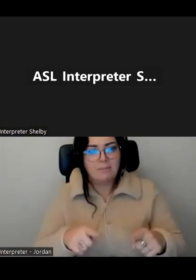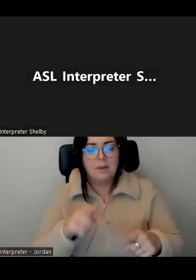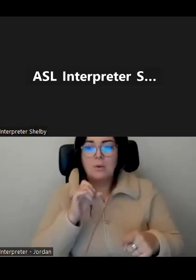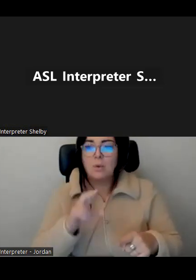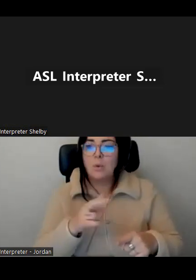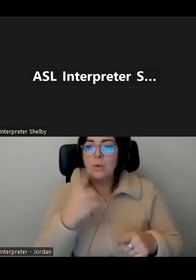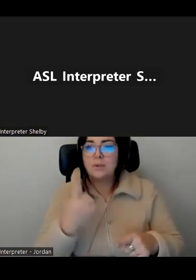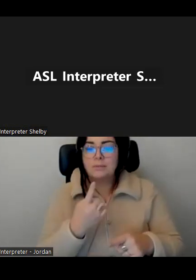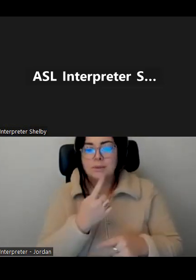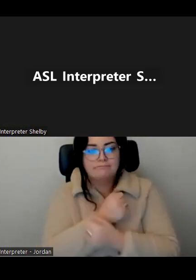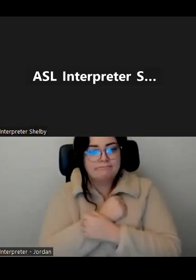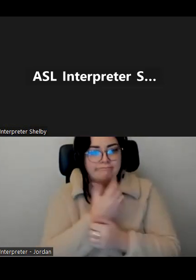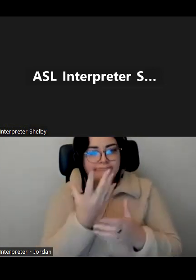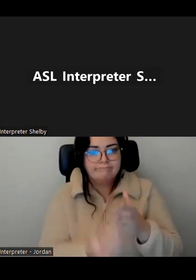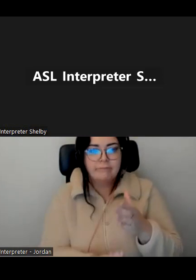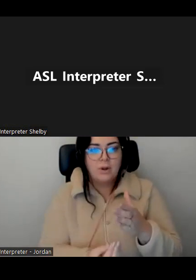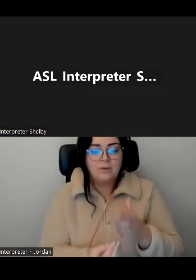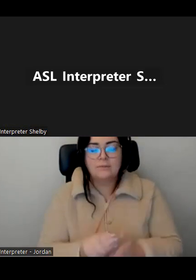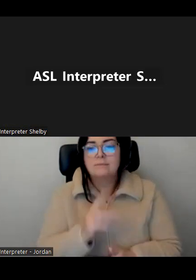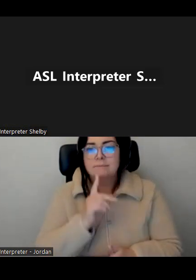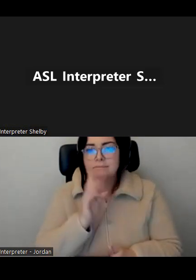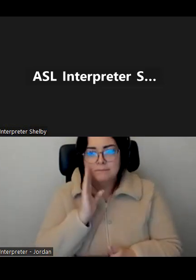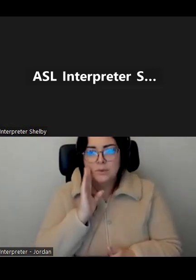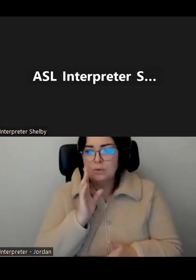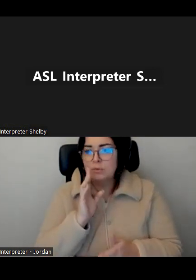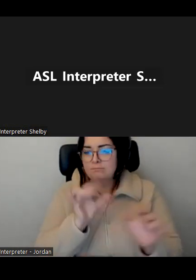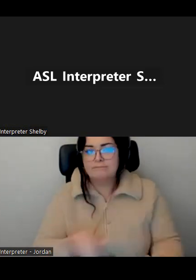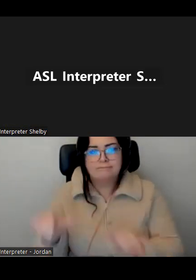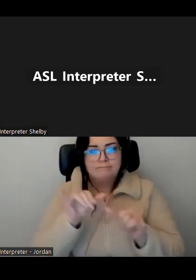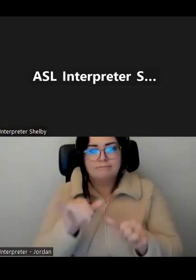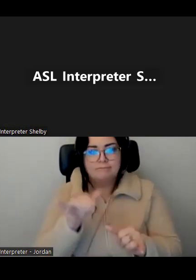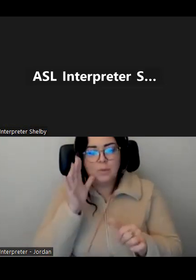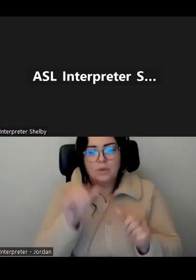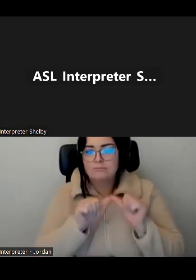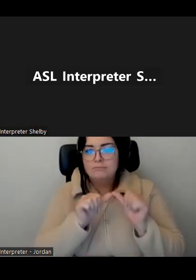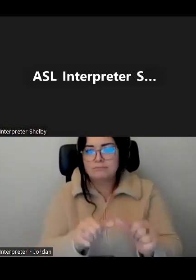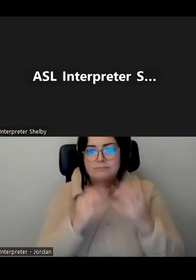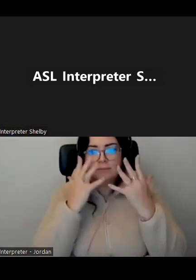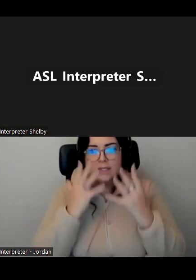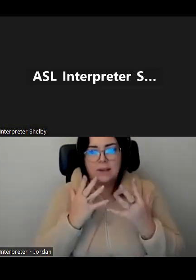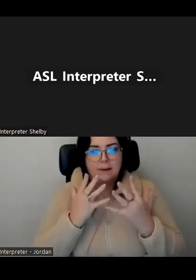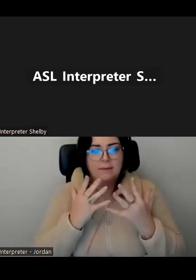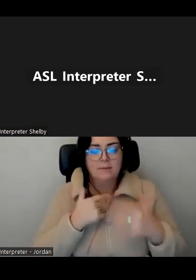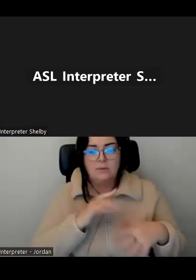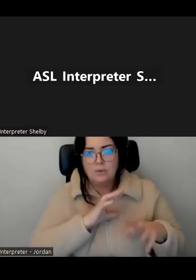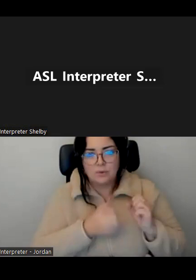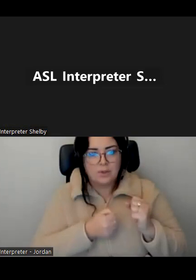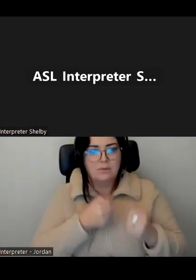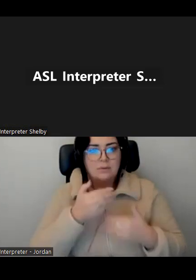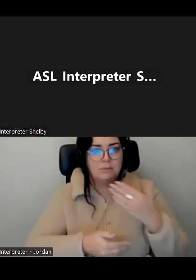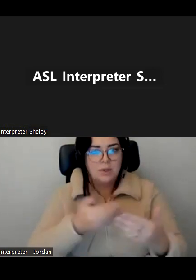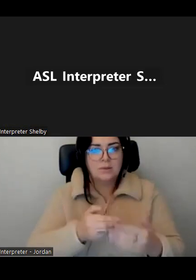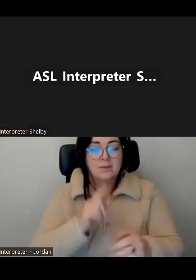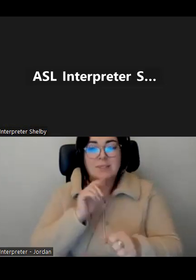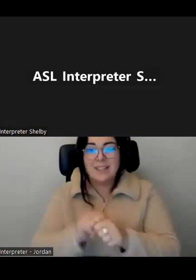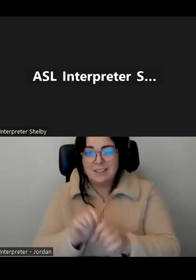one, of course, you're going to feel sad for a period of time. You're going to go through the grieving process. Major depression, however, may